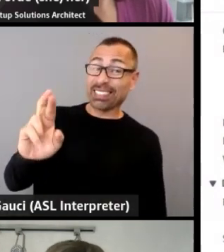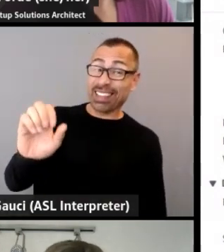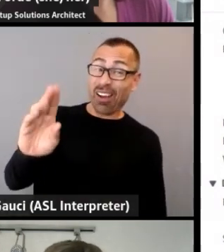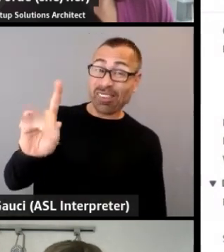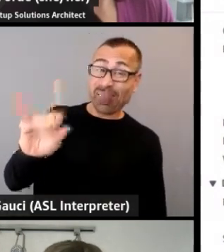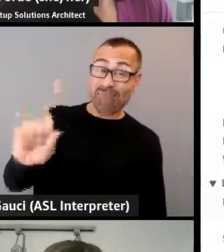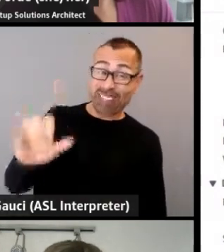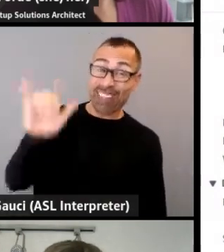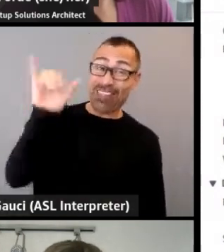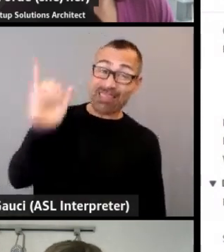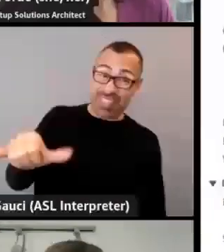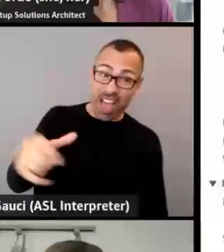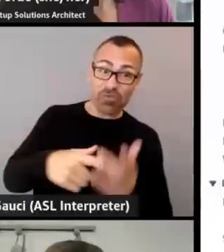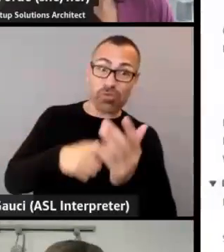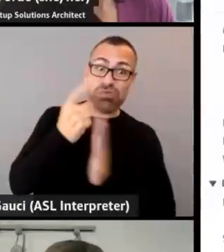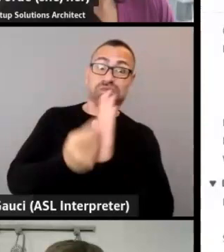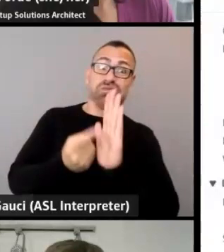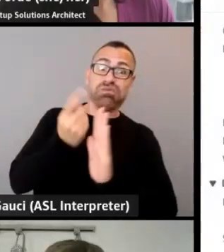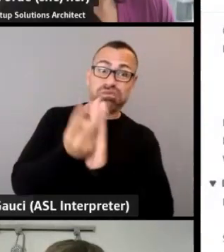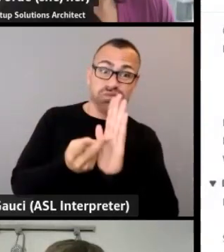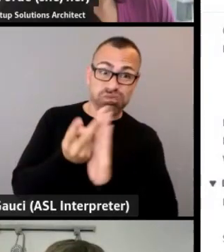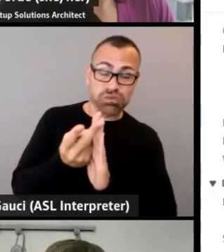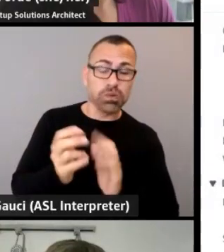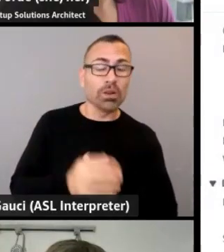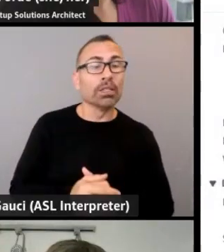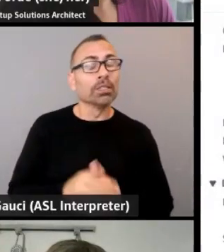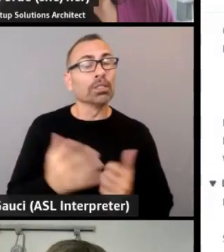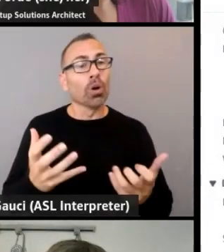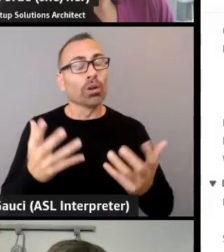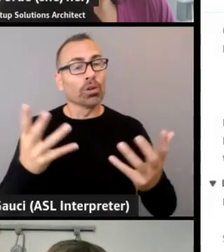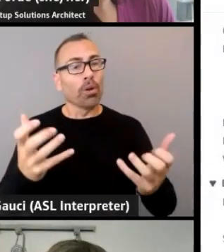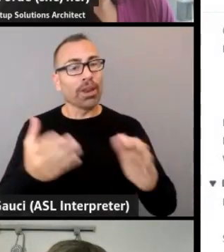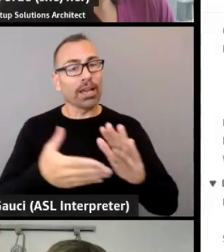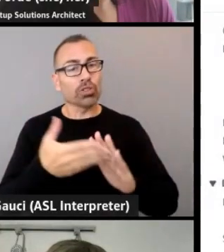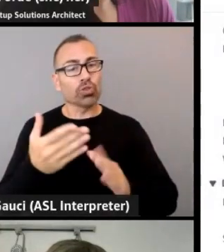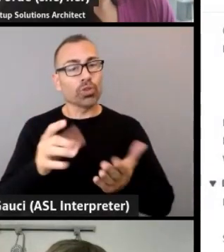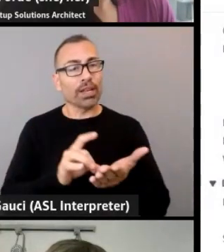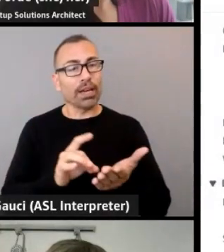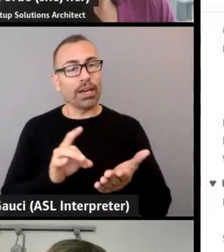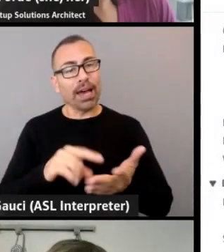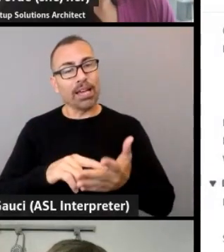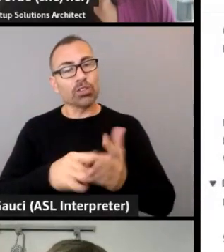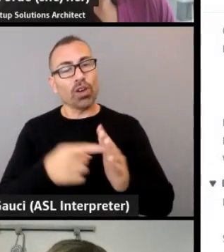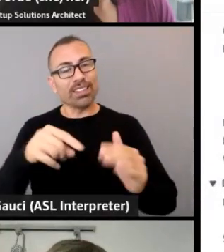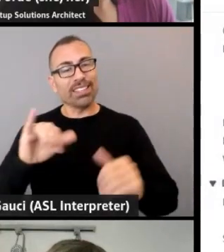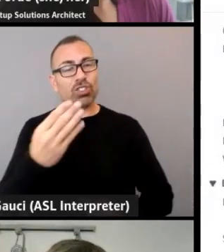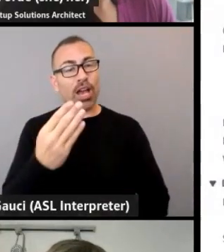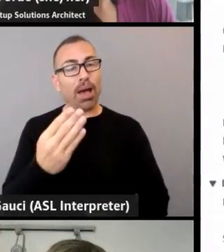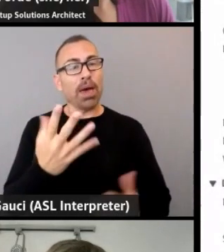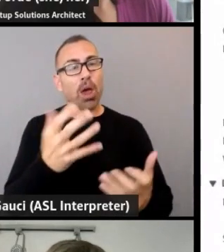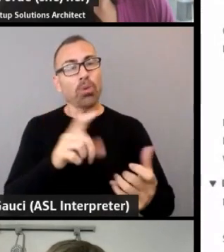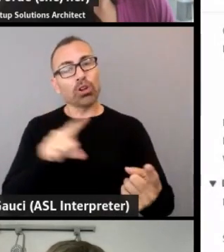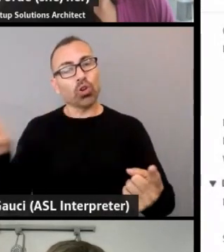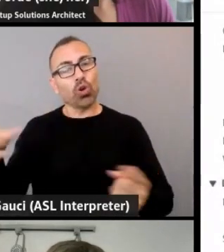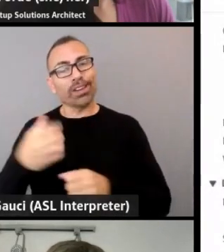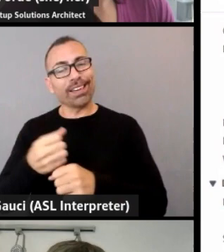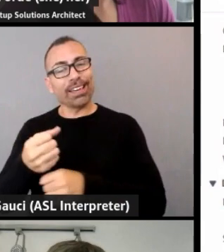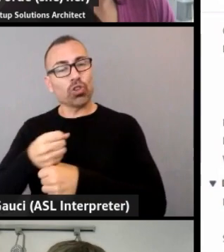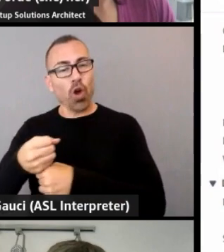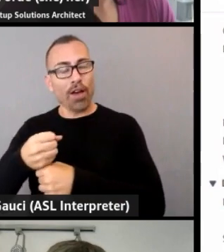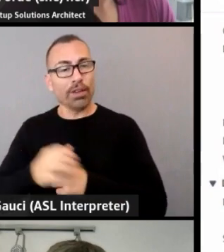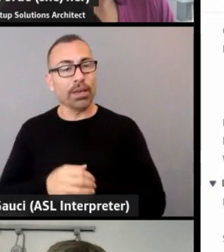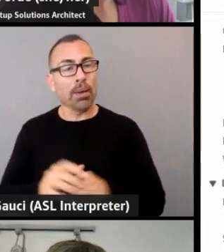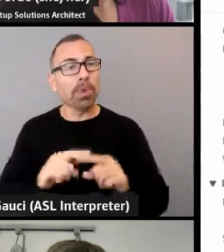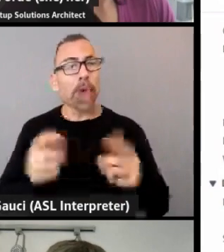hey, I just want to execute or kick off this job, and I didn't want to grab a cup of coffee. But I don't want to be in a